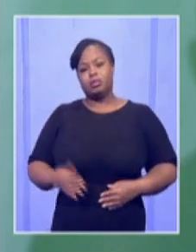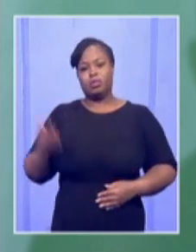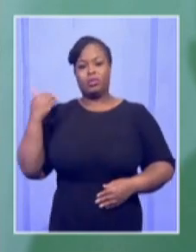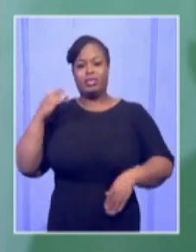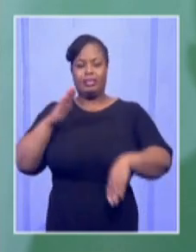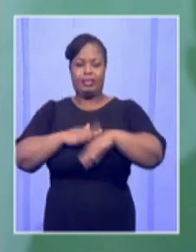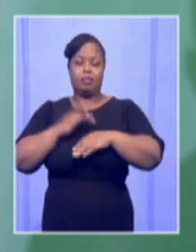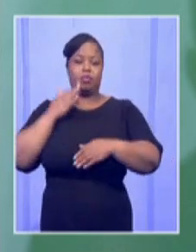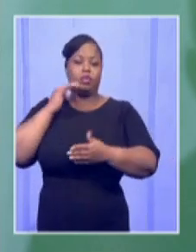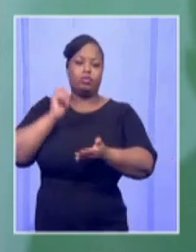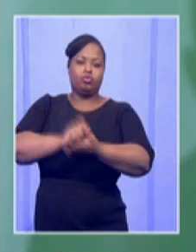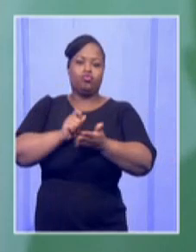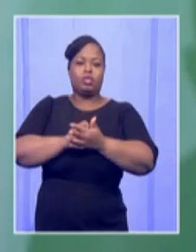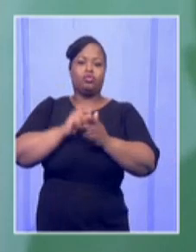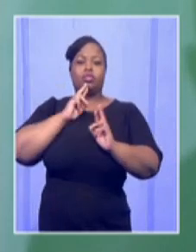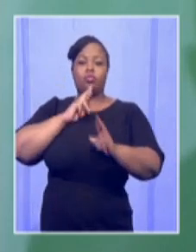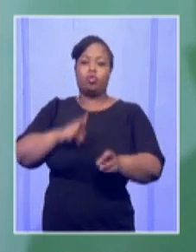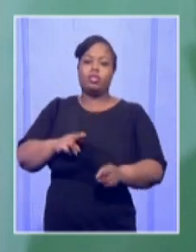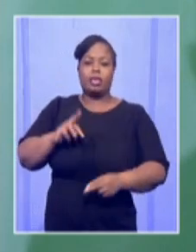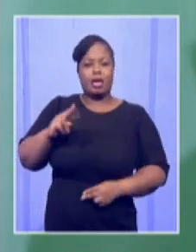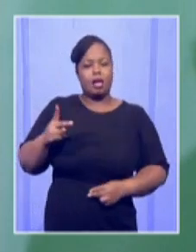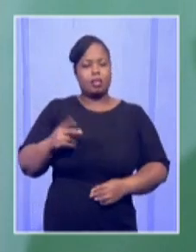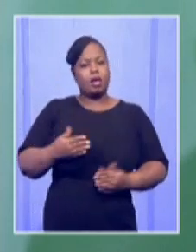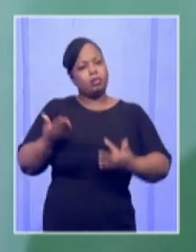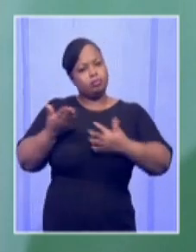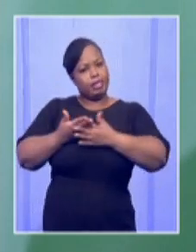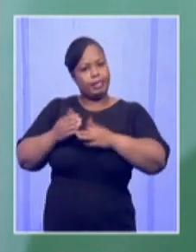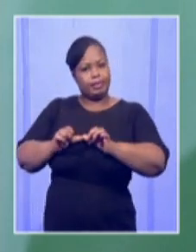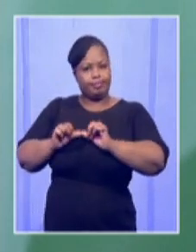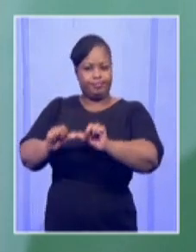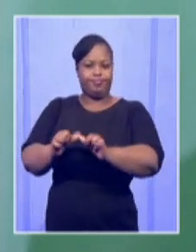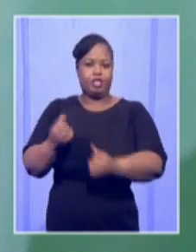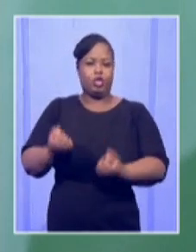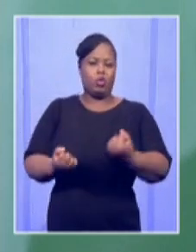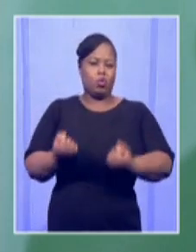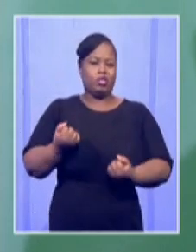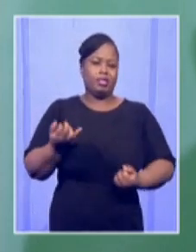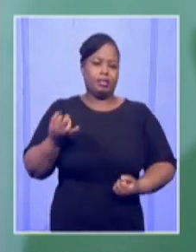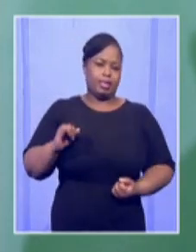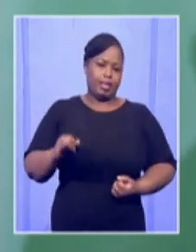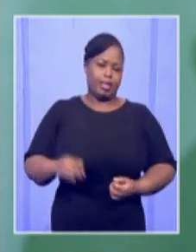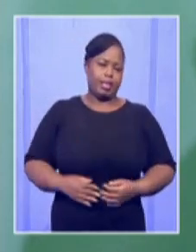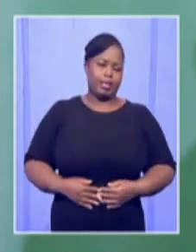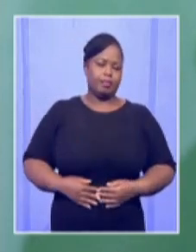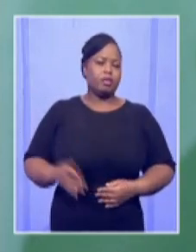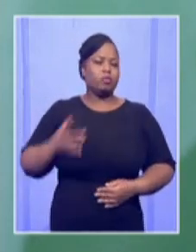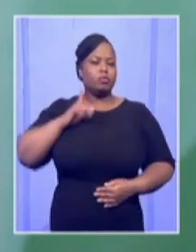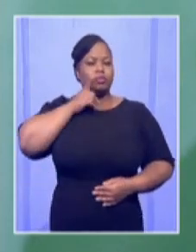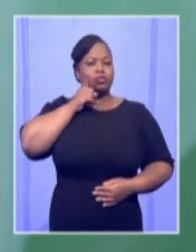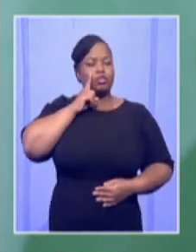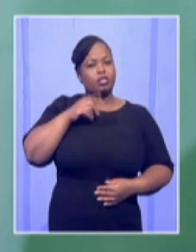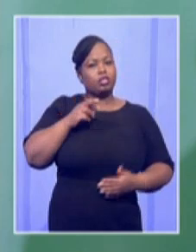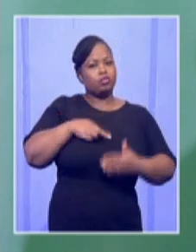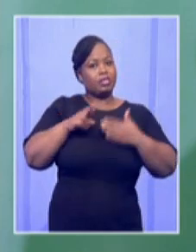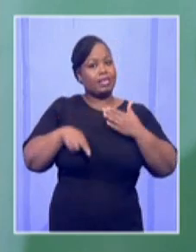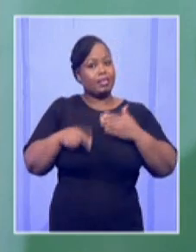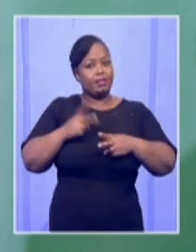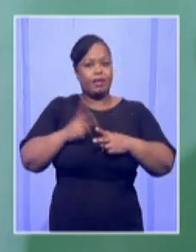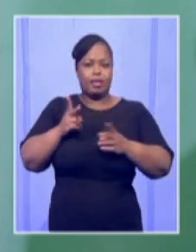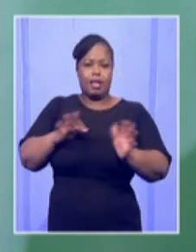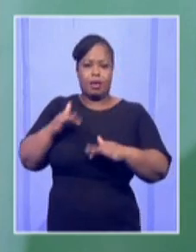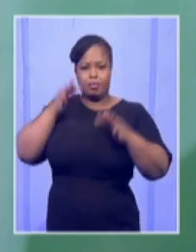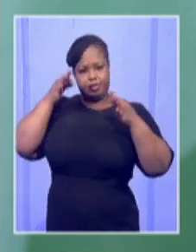of the report were still ongoing. So we'll need to look into the outcomes of those